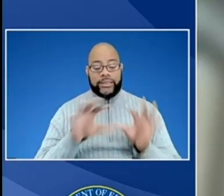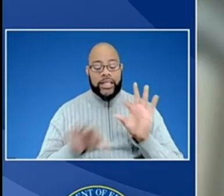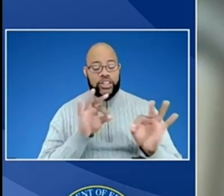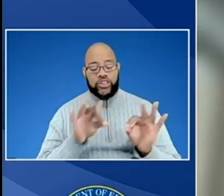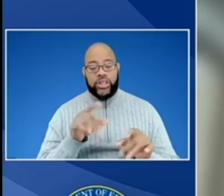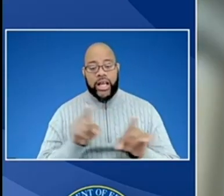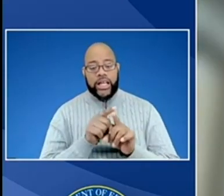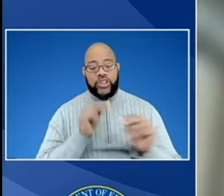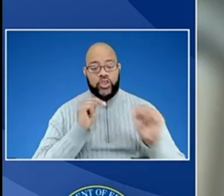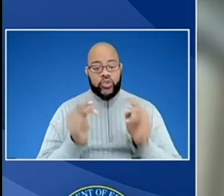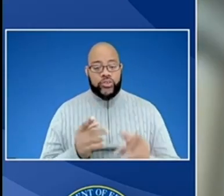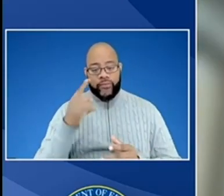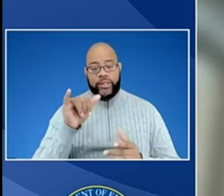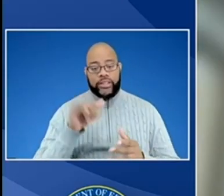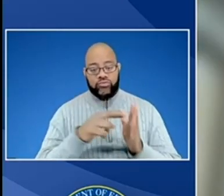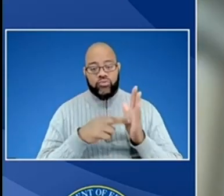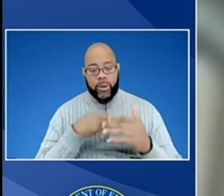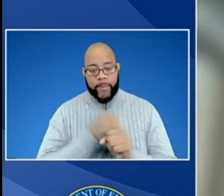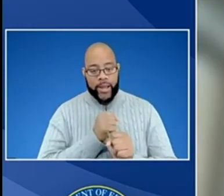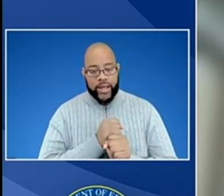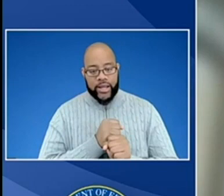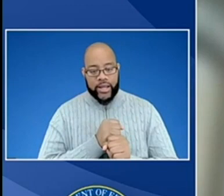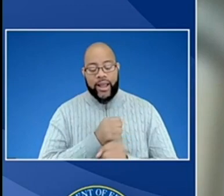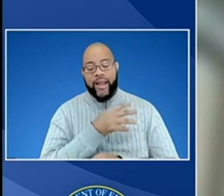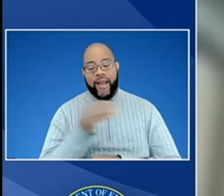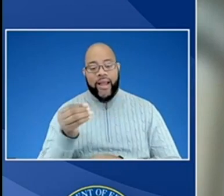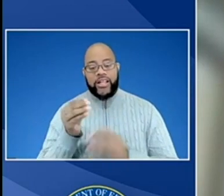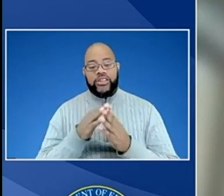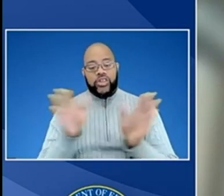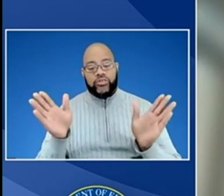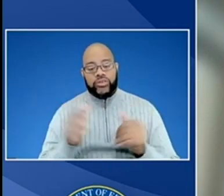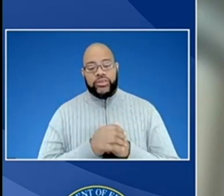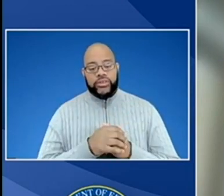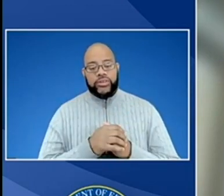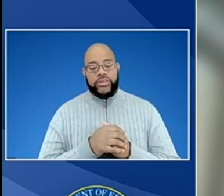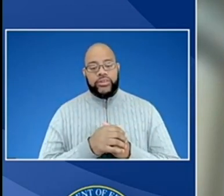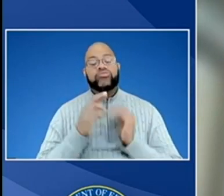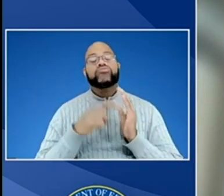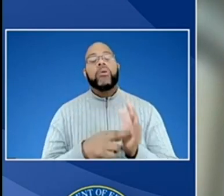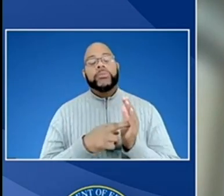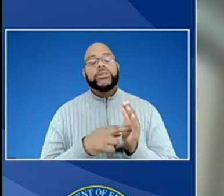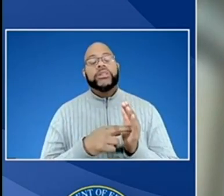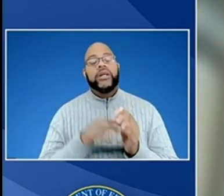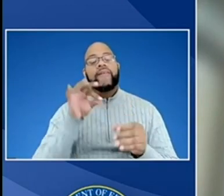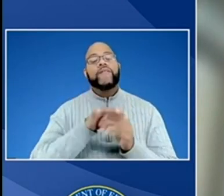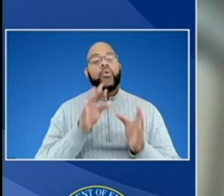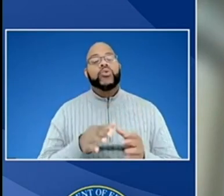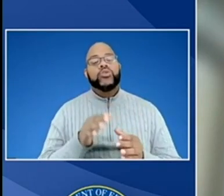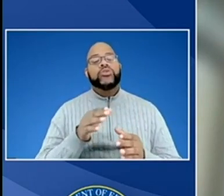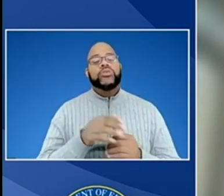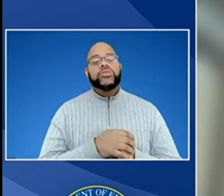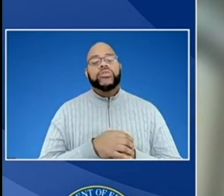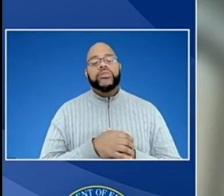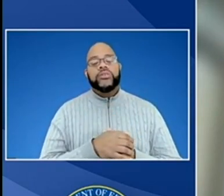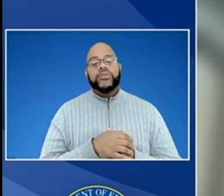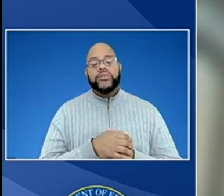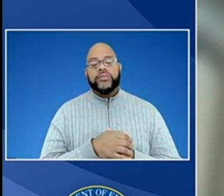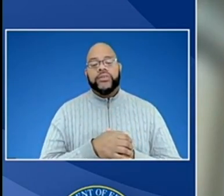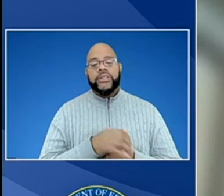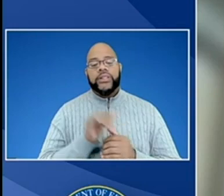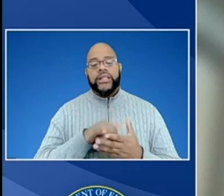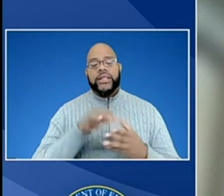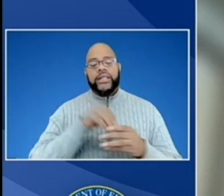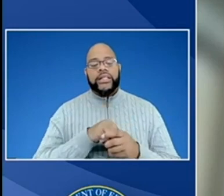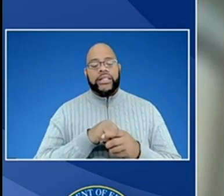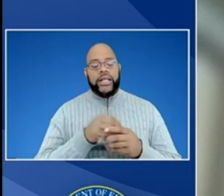as a negotiator for this rulemaking and generally, representing the constituency of state AGs and in the course